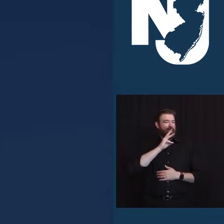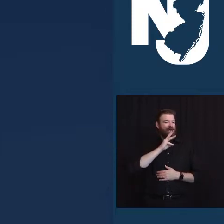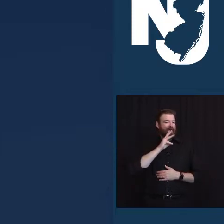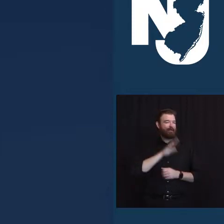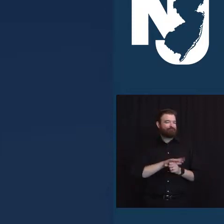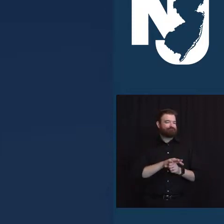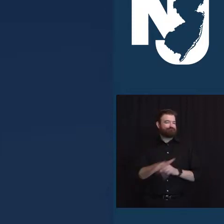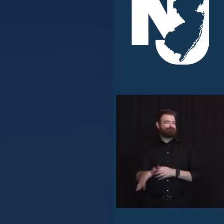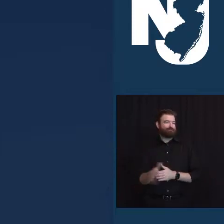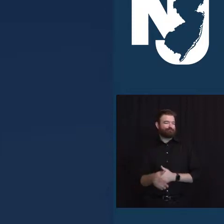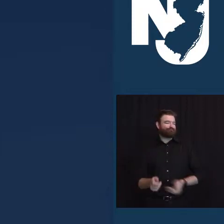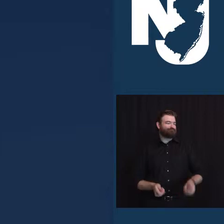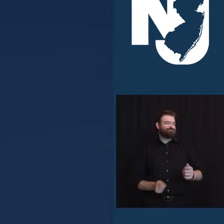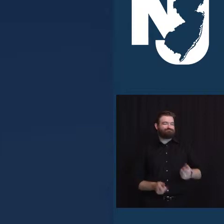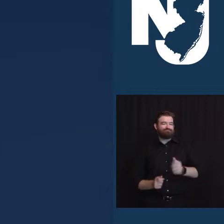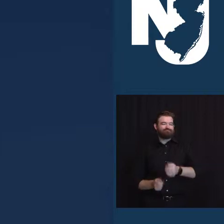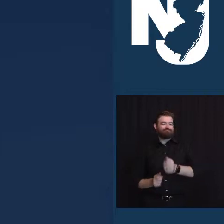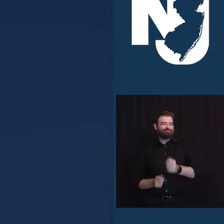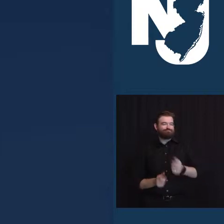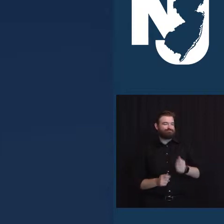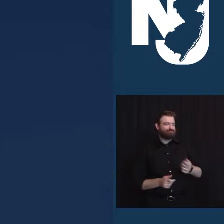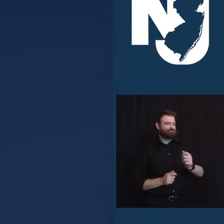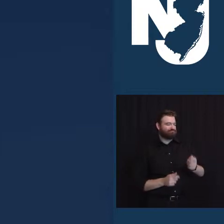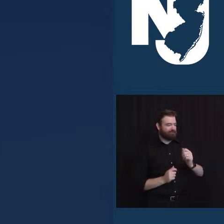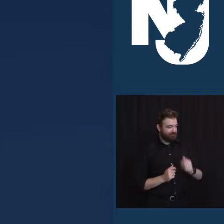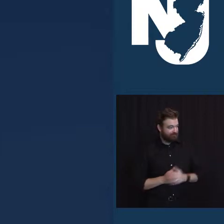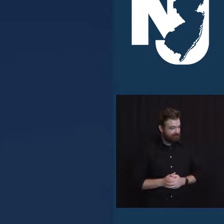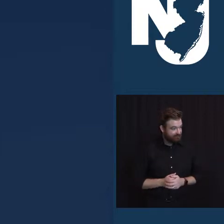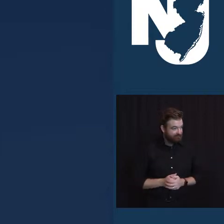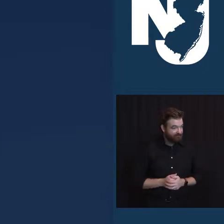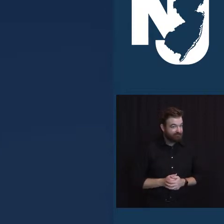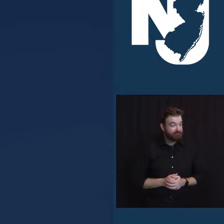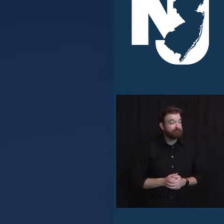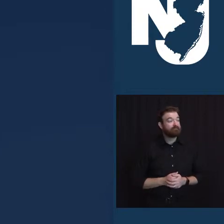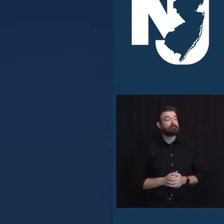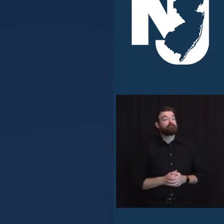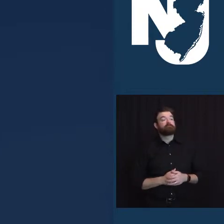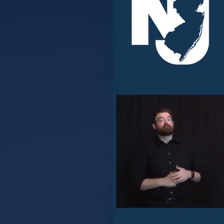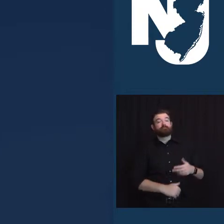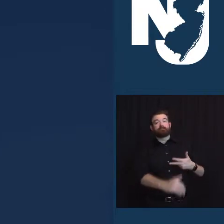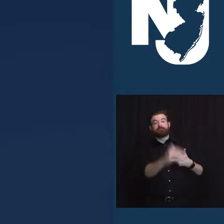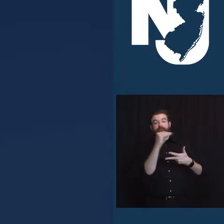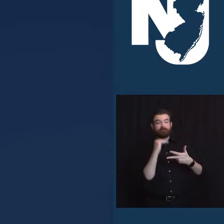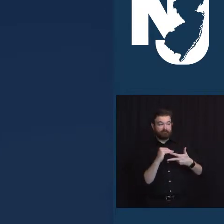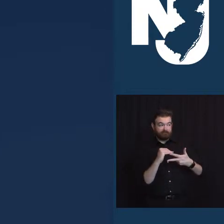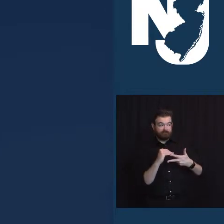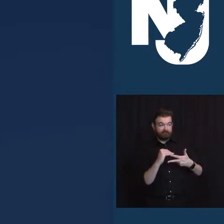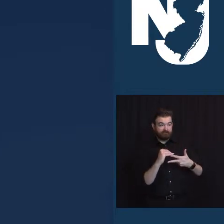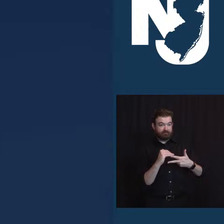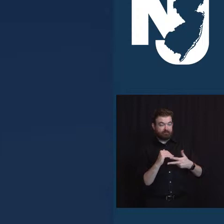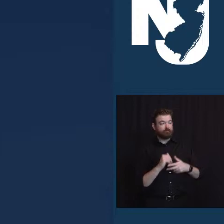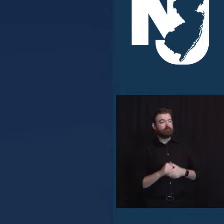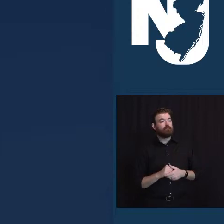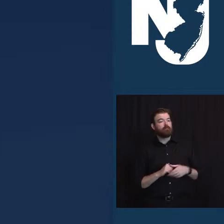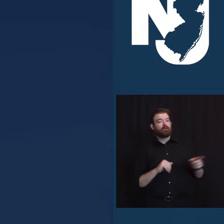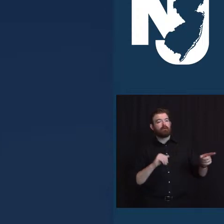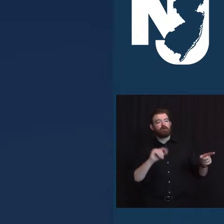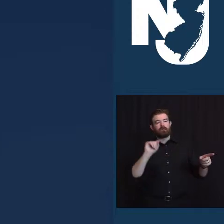memory, and his family. Next, we'll stay along the shore to remember Brick Township's Thomas